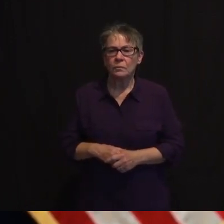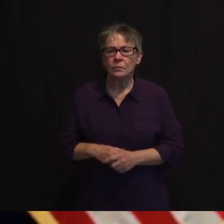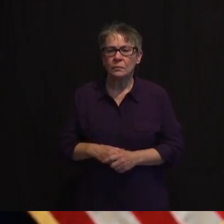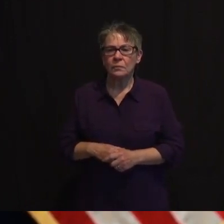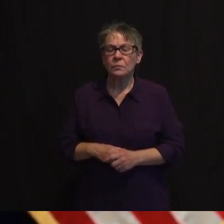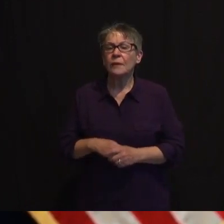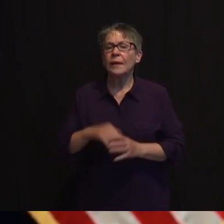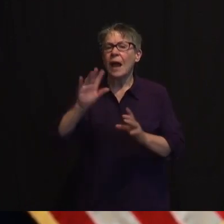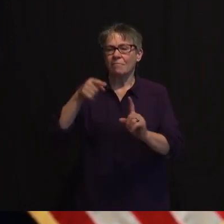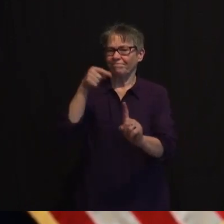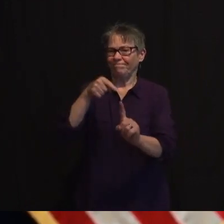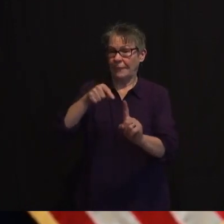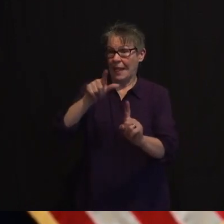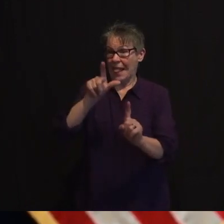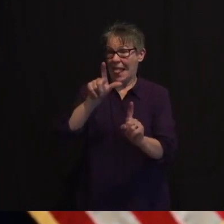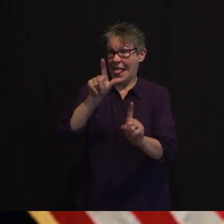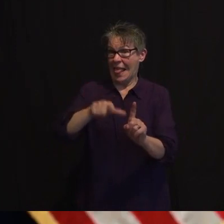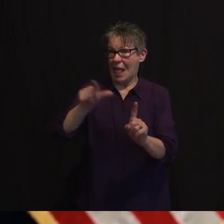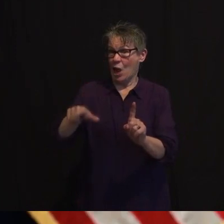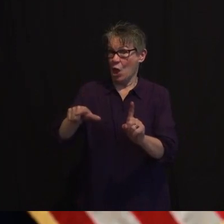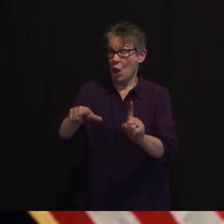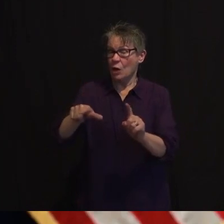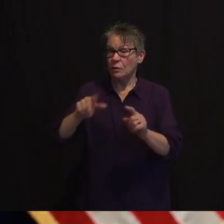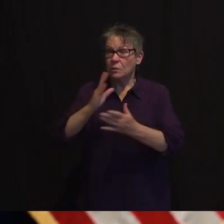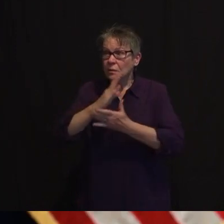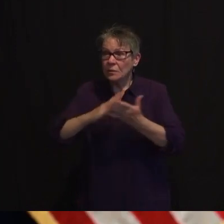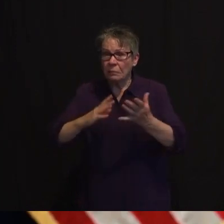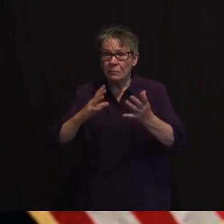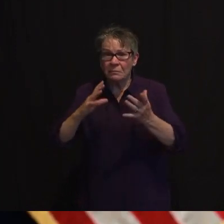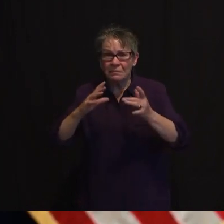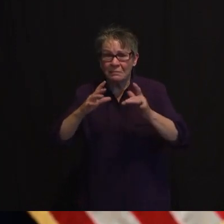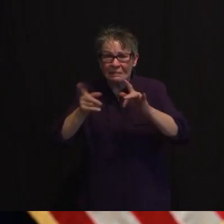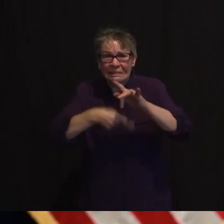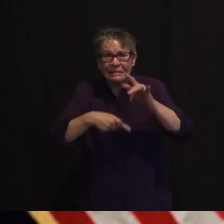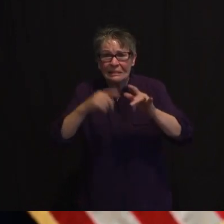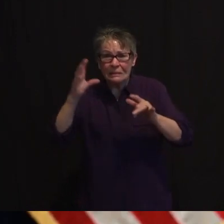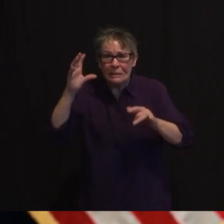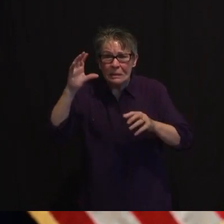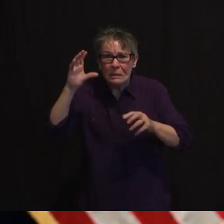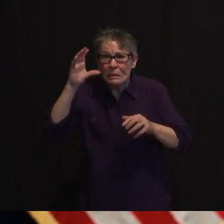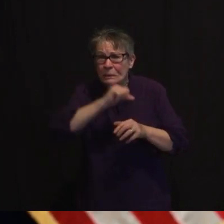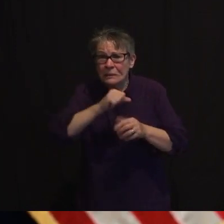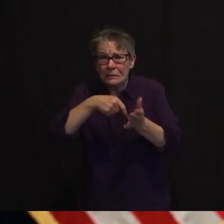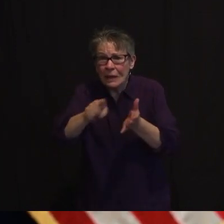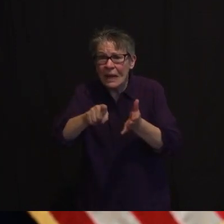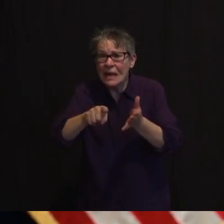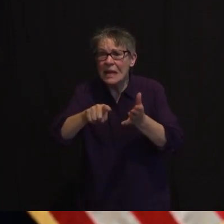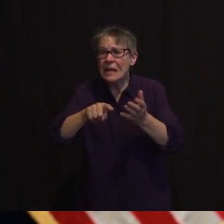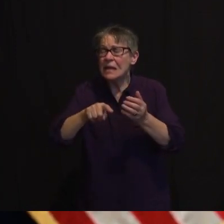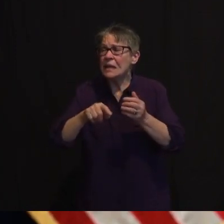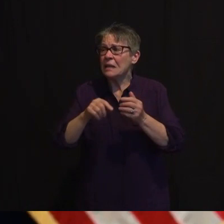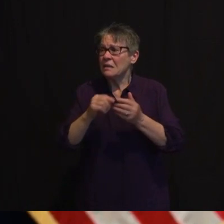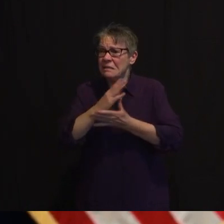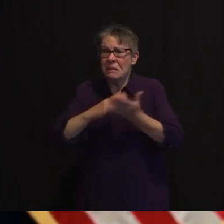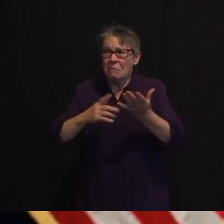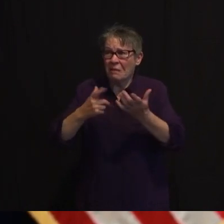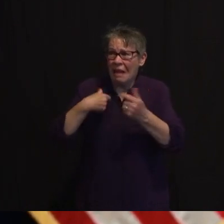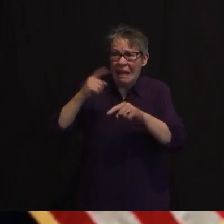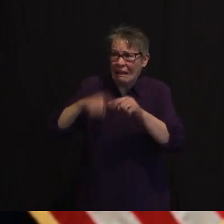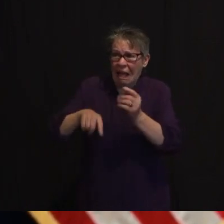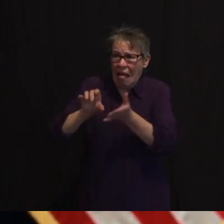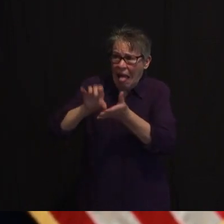months. Never mind late fees on top of that. That's not the spirit of what we're looking for here. Please, Paramel. So there are certain existing protections for renters